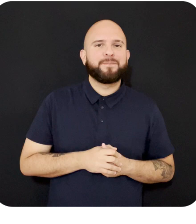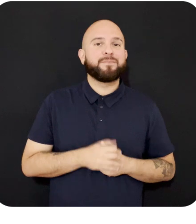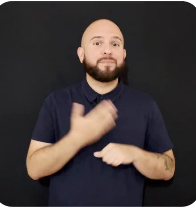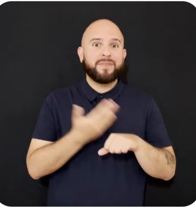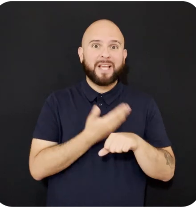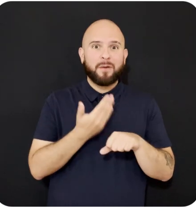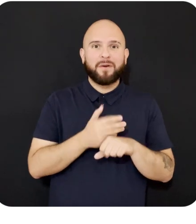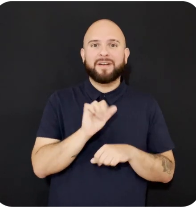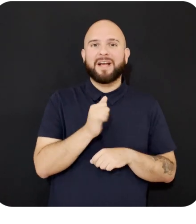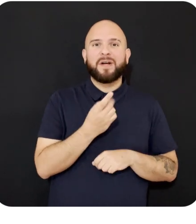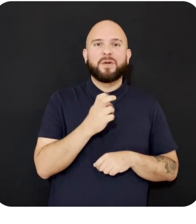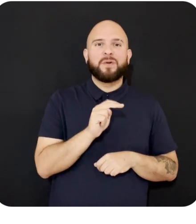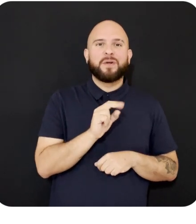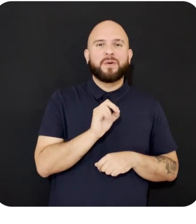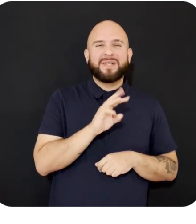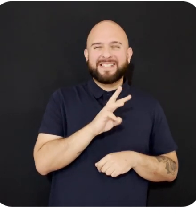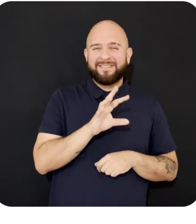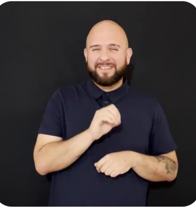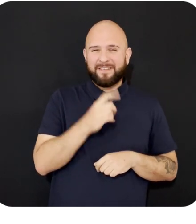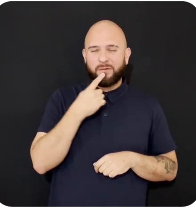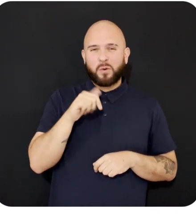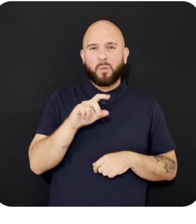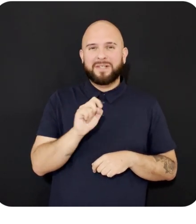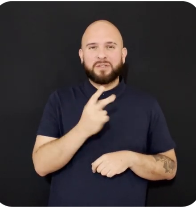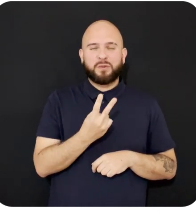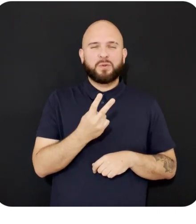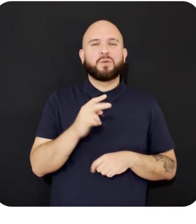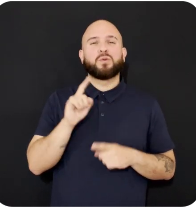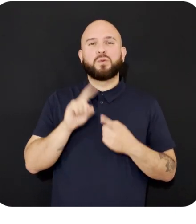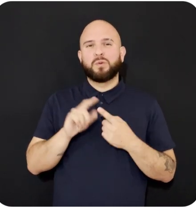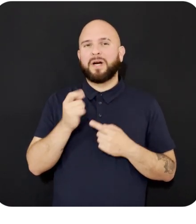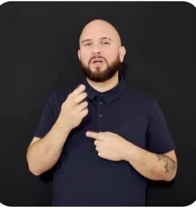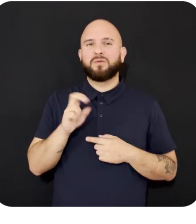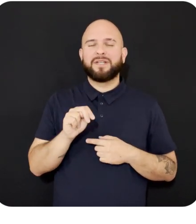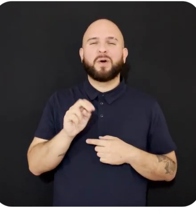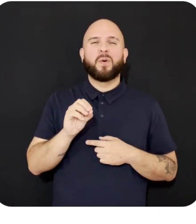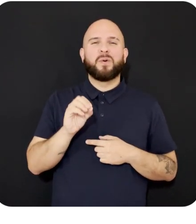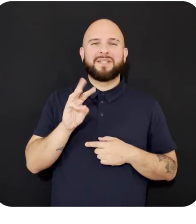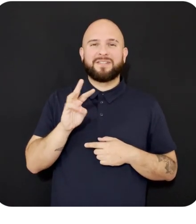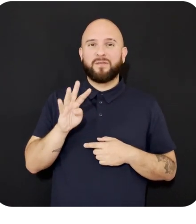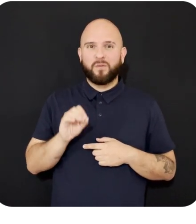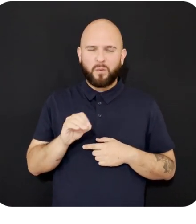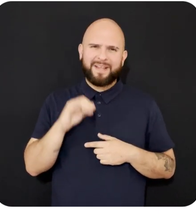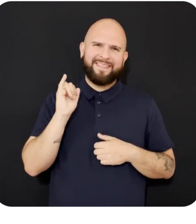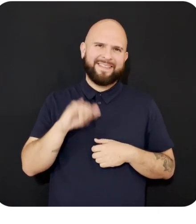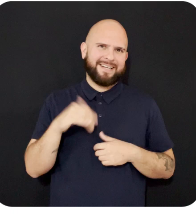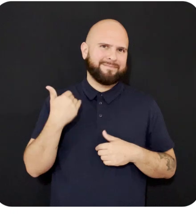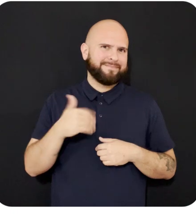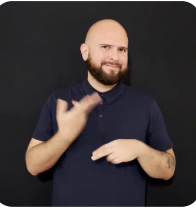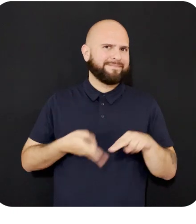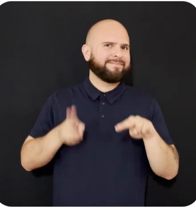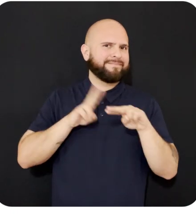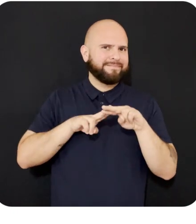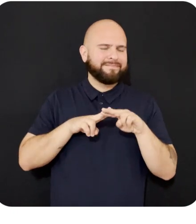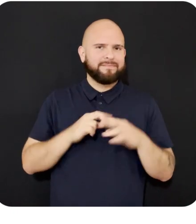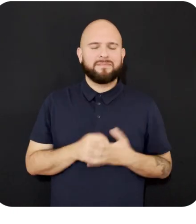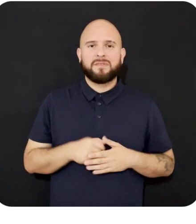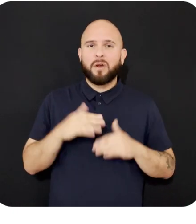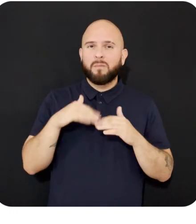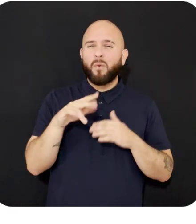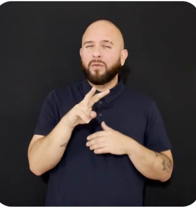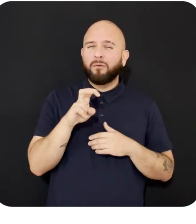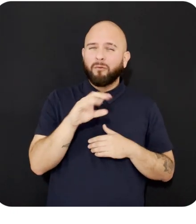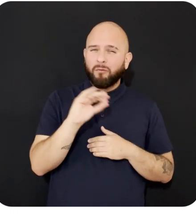The upgrade from the Adreno 650 of Quest 2 to the Adreno 740 of Quest 3 represents a significant boost, more